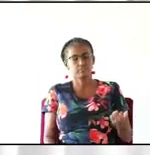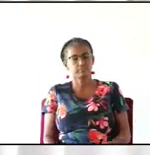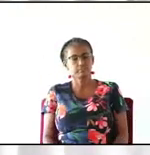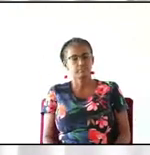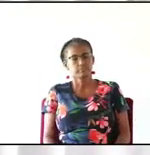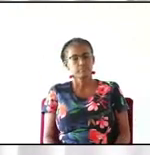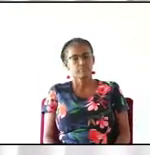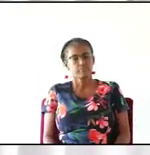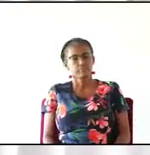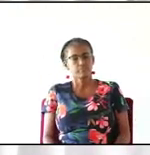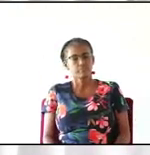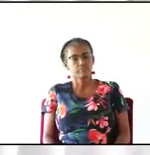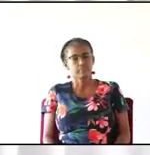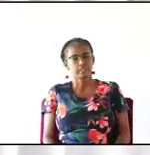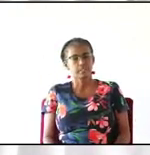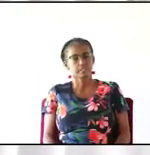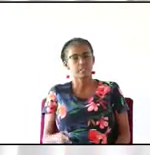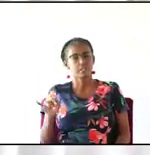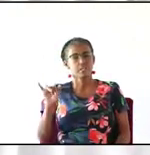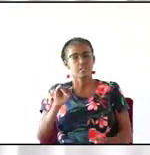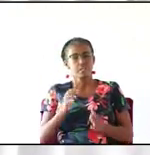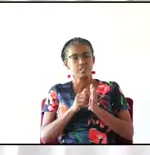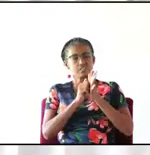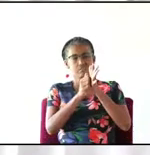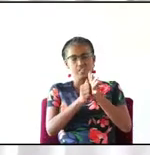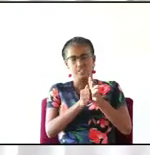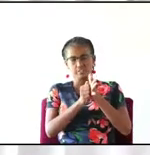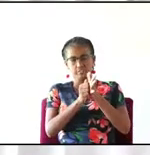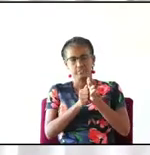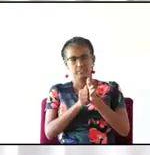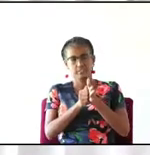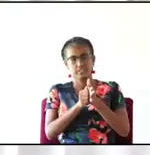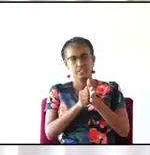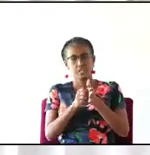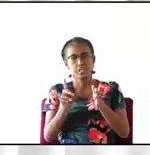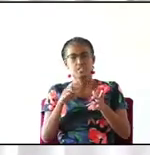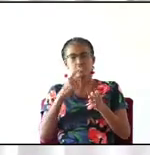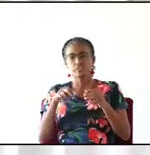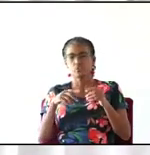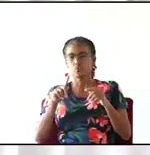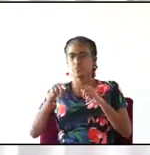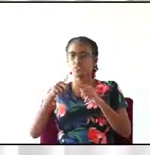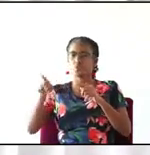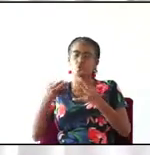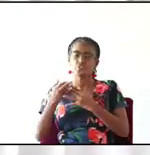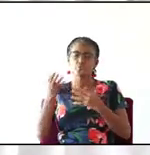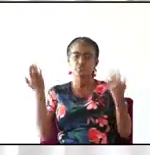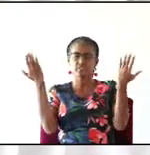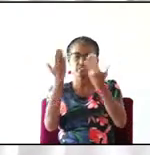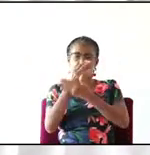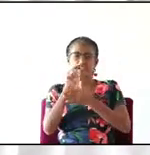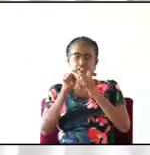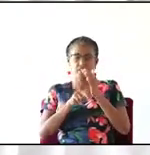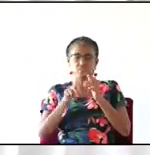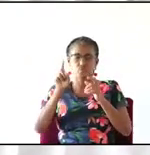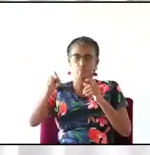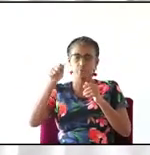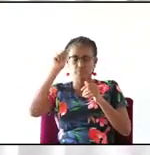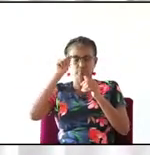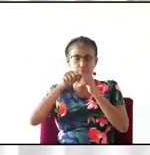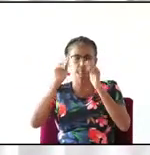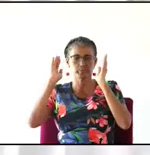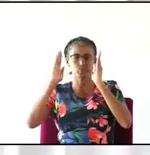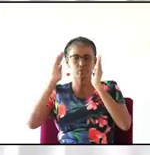because as you go, the street light is coming up. And if it's a butter torch, and the butter torch burn out very fast, but it gives you really good